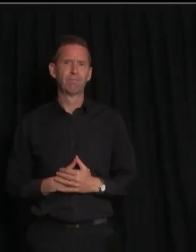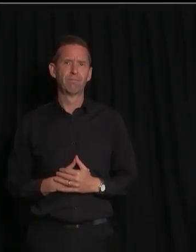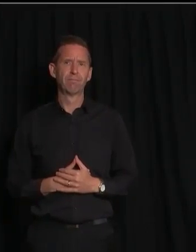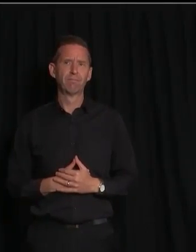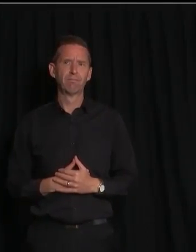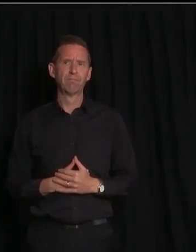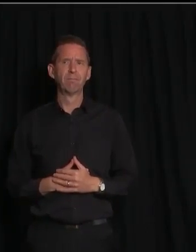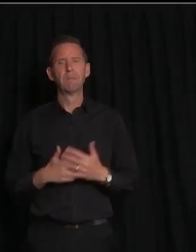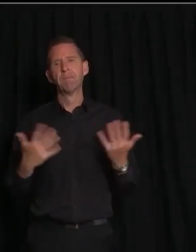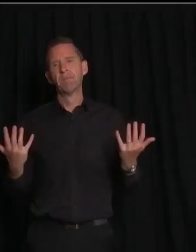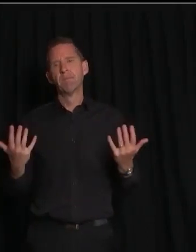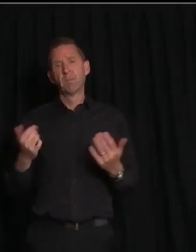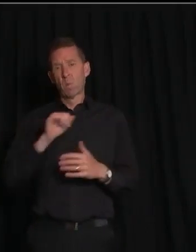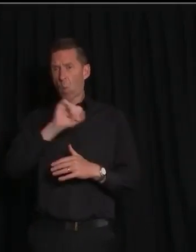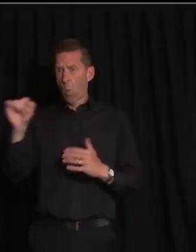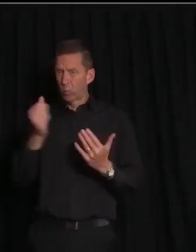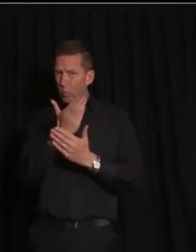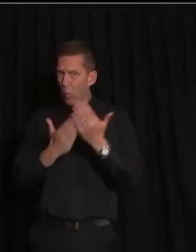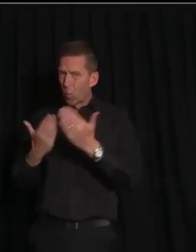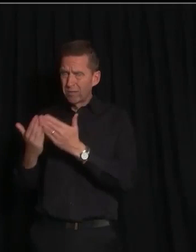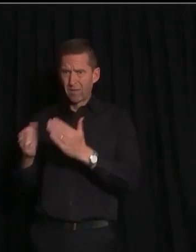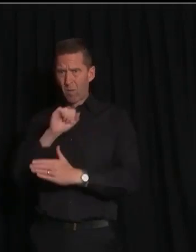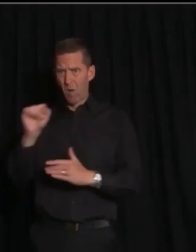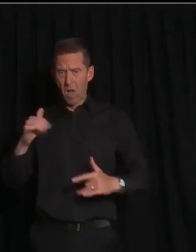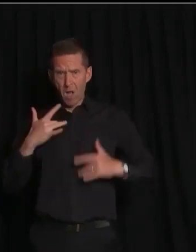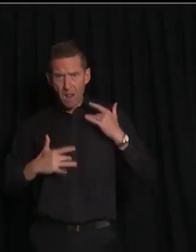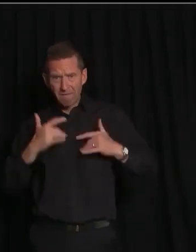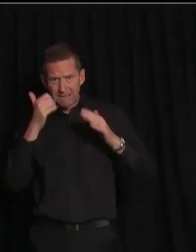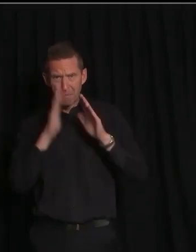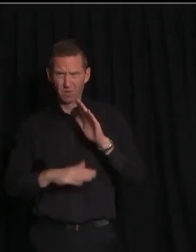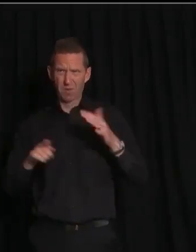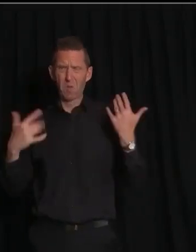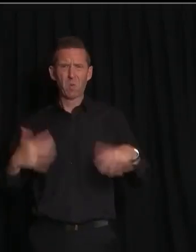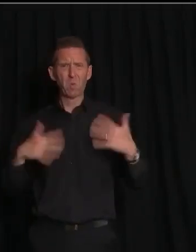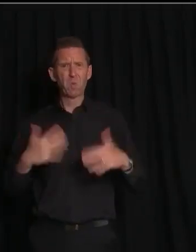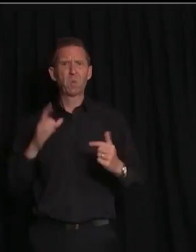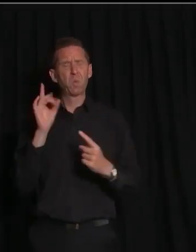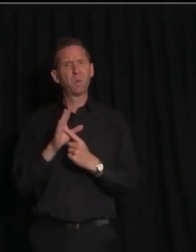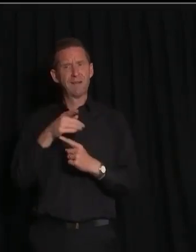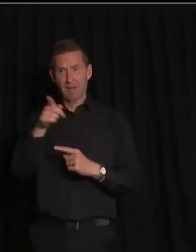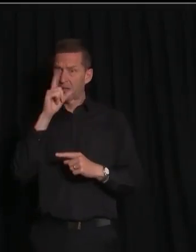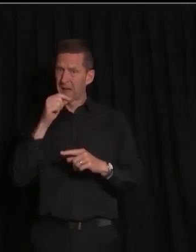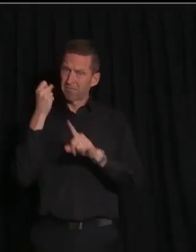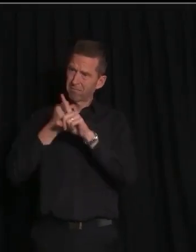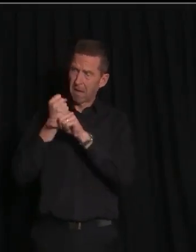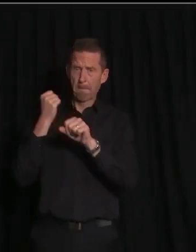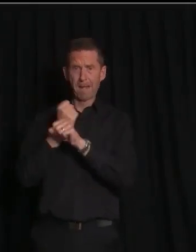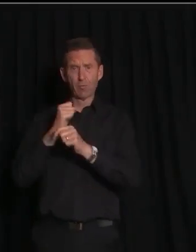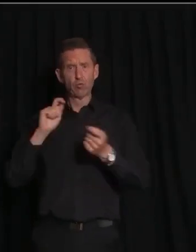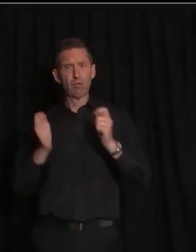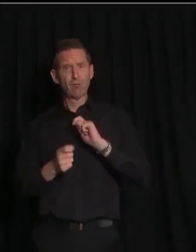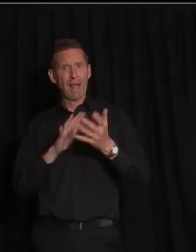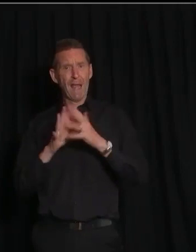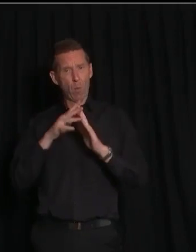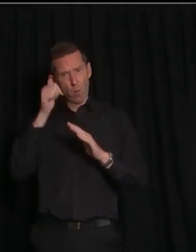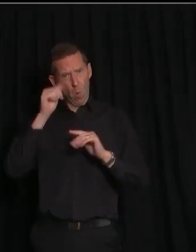Yeah, all of your stories and your lived experiences matter so much, and you can create that change by knowing that we are